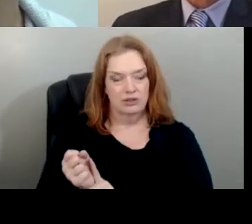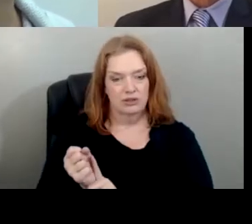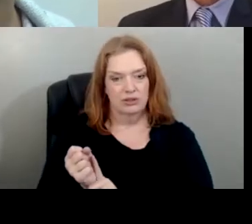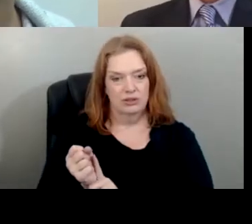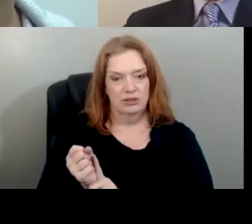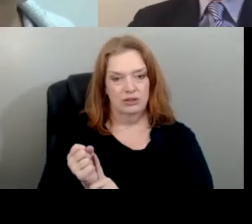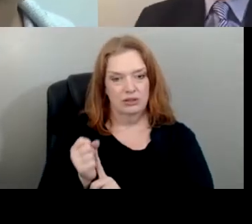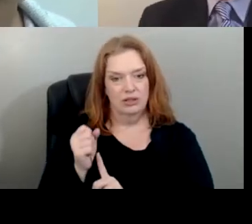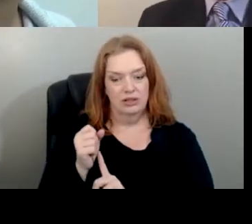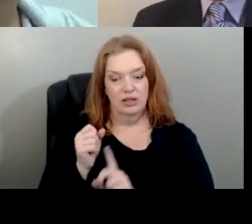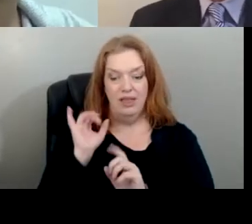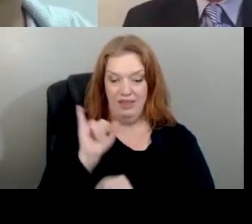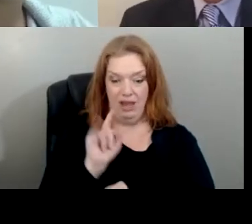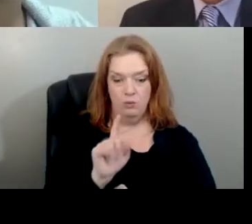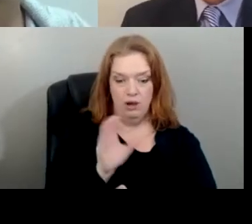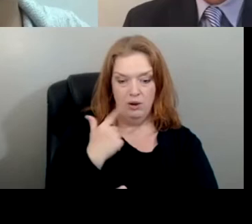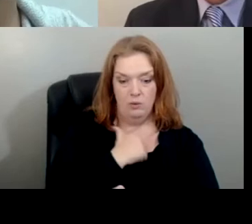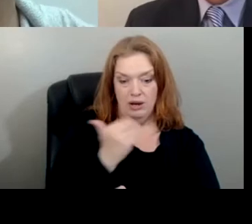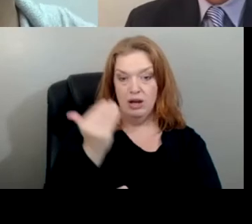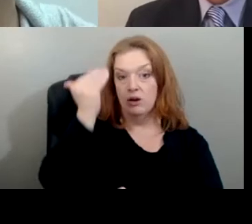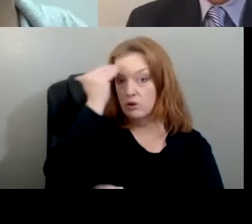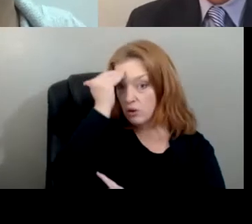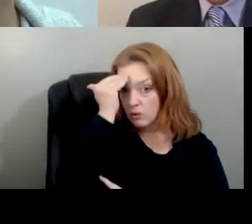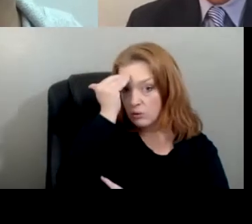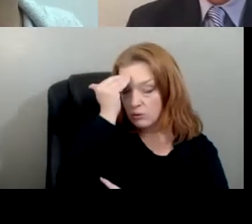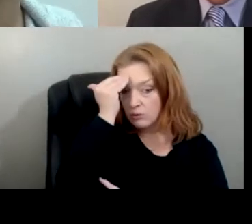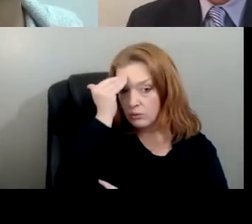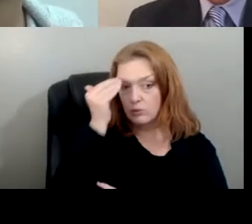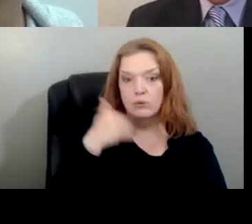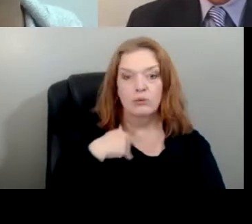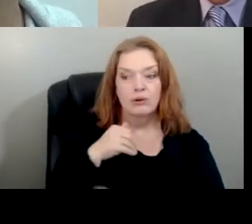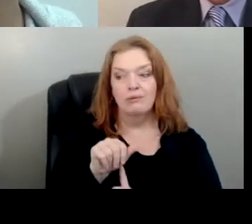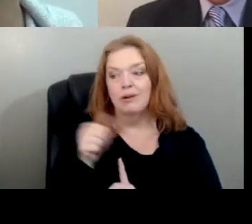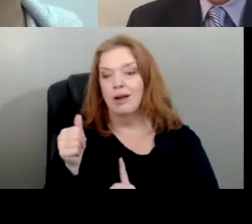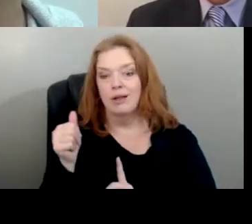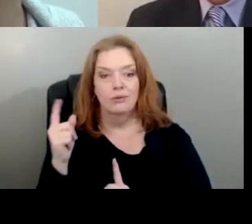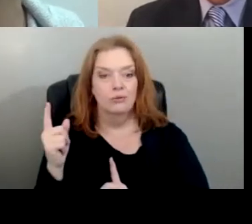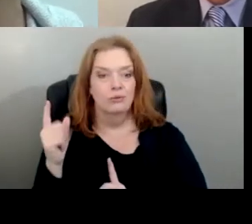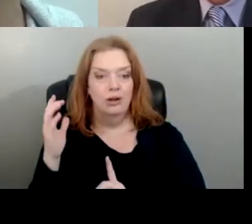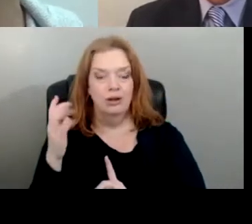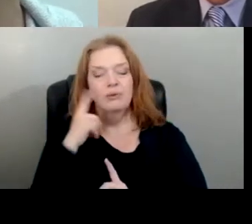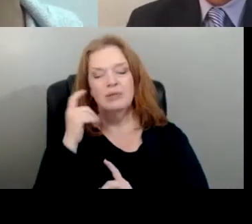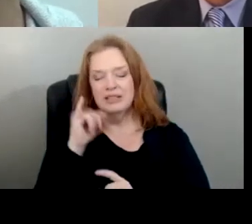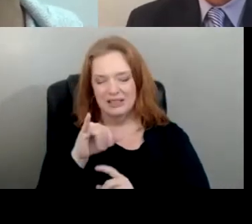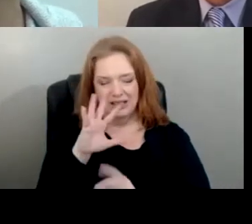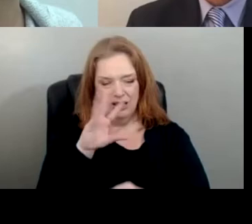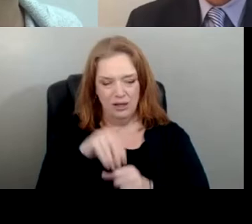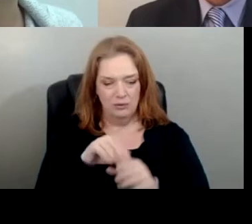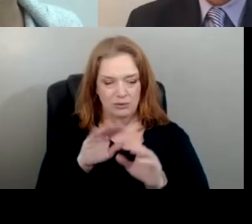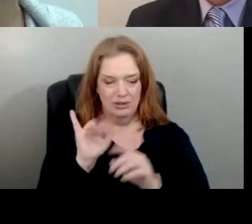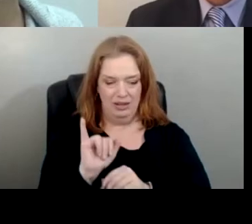of you know, the situations also involve not just the victim, but the families of the victims as